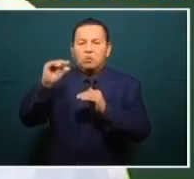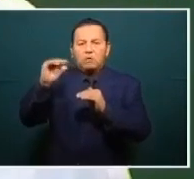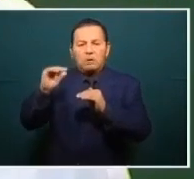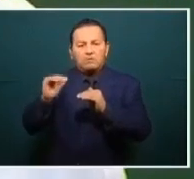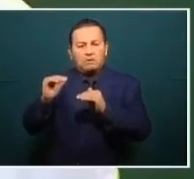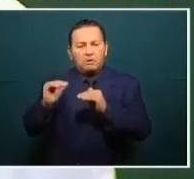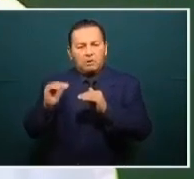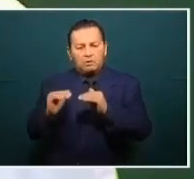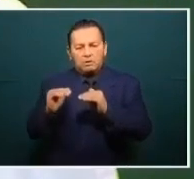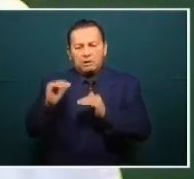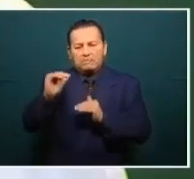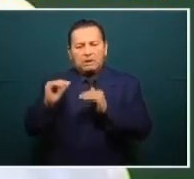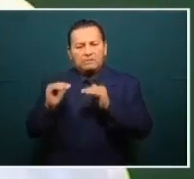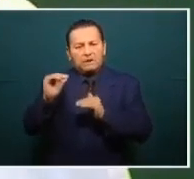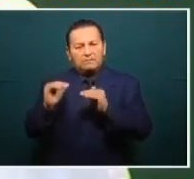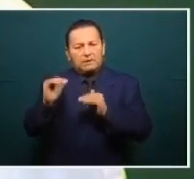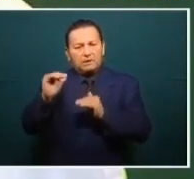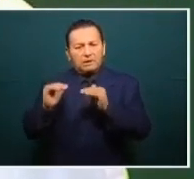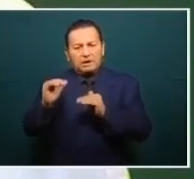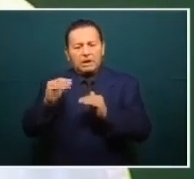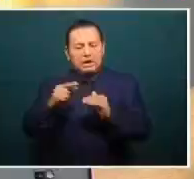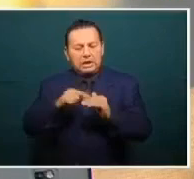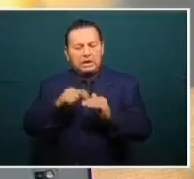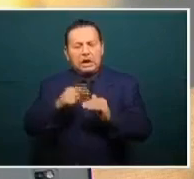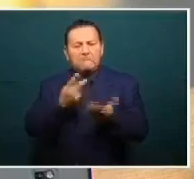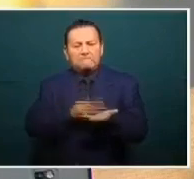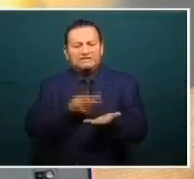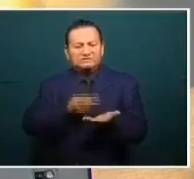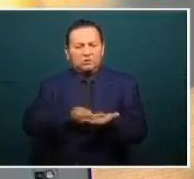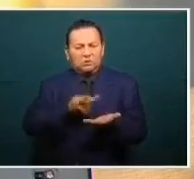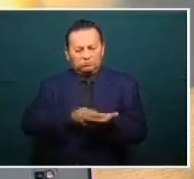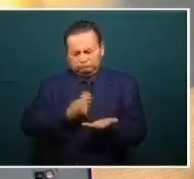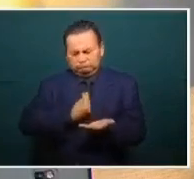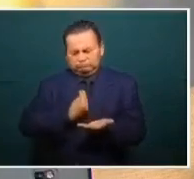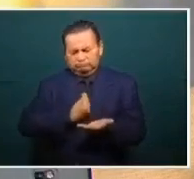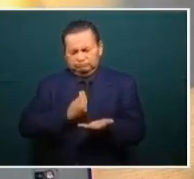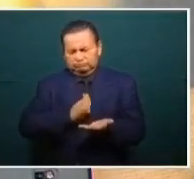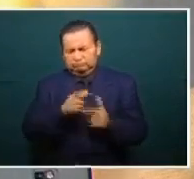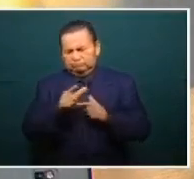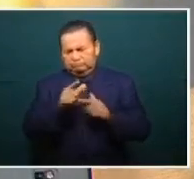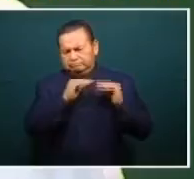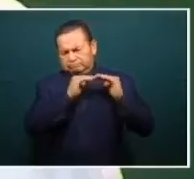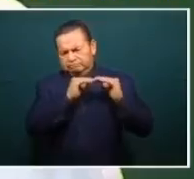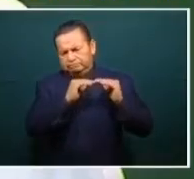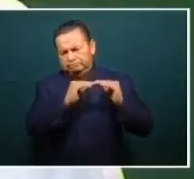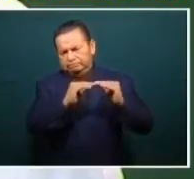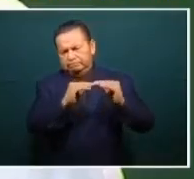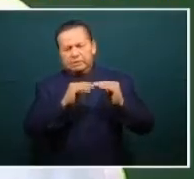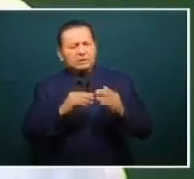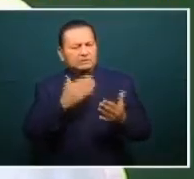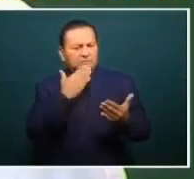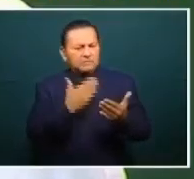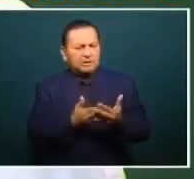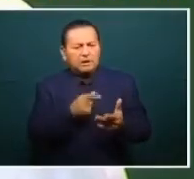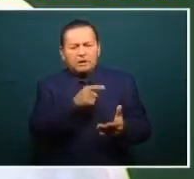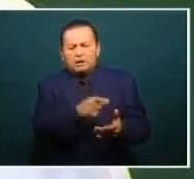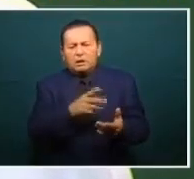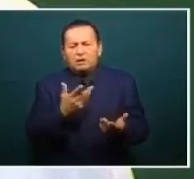So the dollar was elevated a little, and then it lowered. And there it is. They resisted.